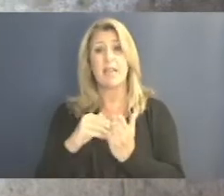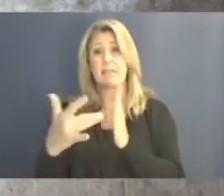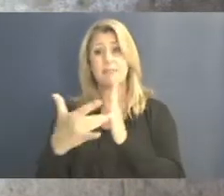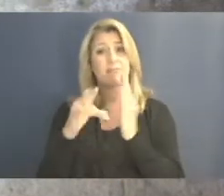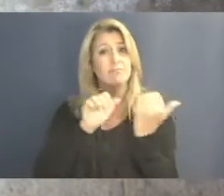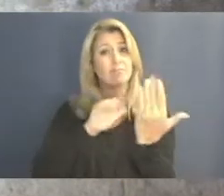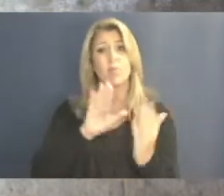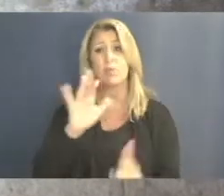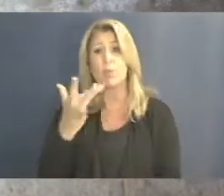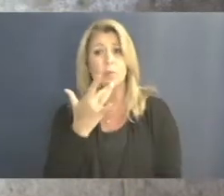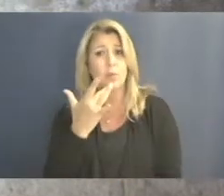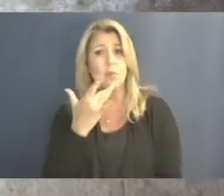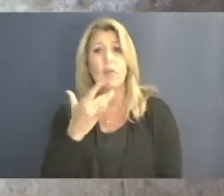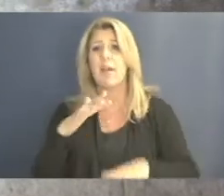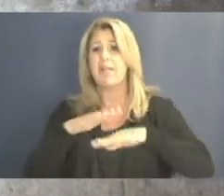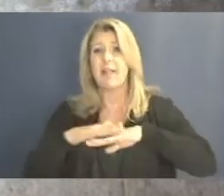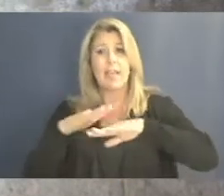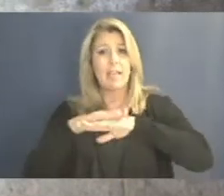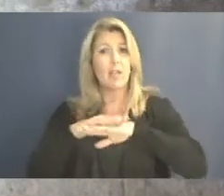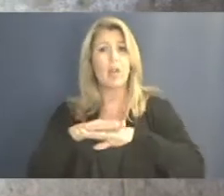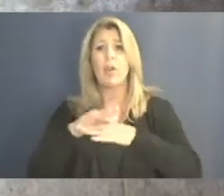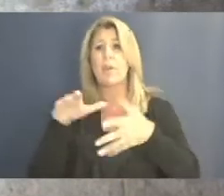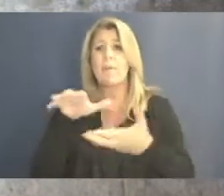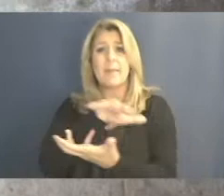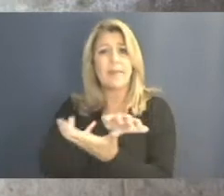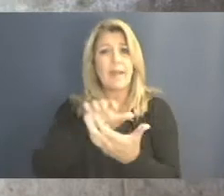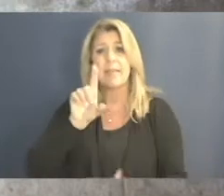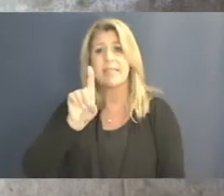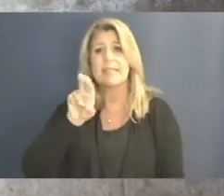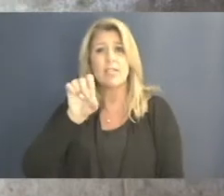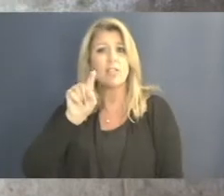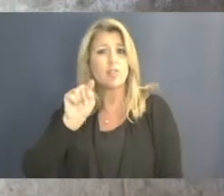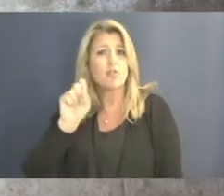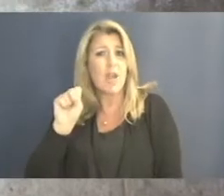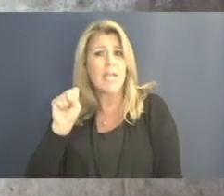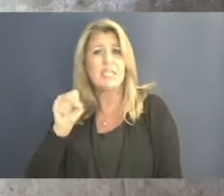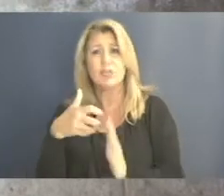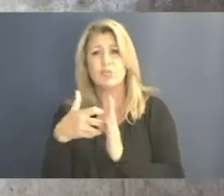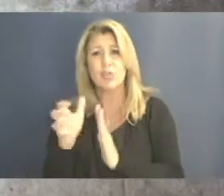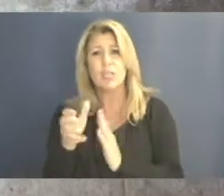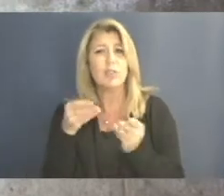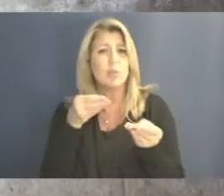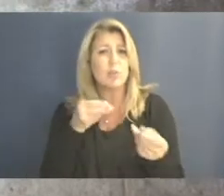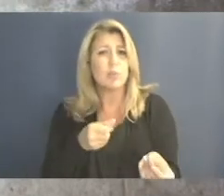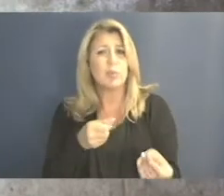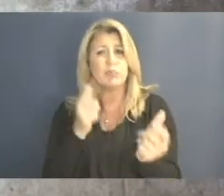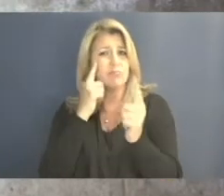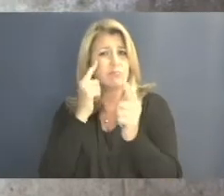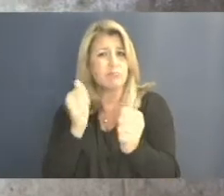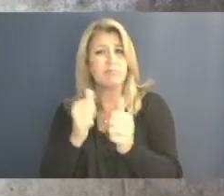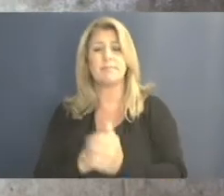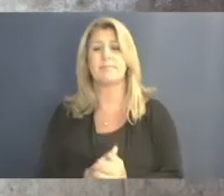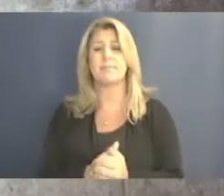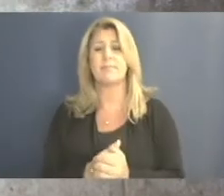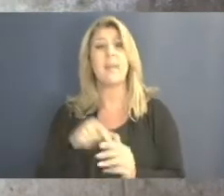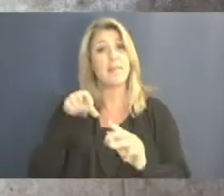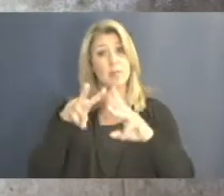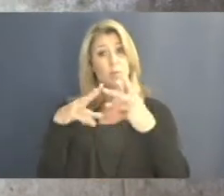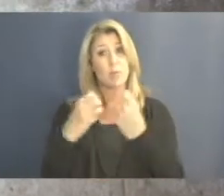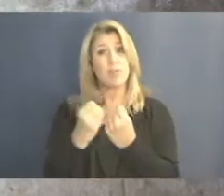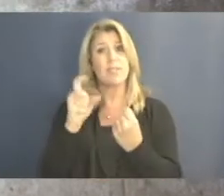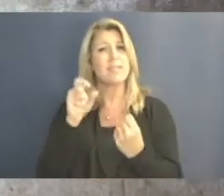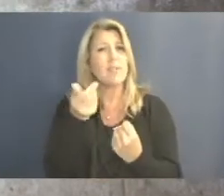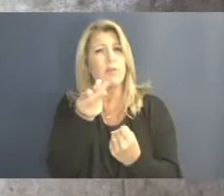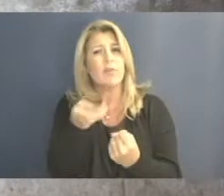get layer, blended, distressed, or smooth finish. For this series, you will need just a